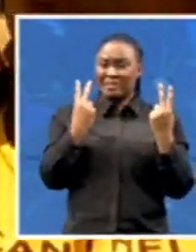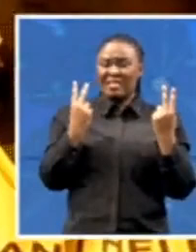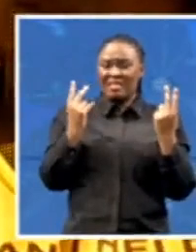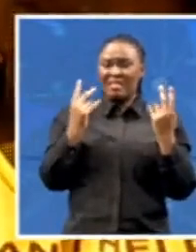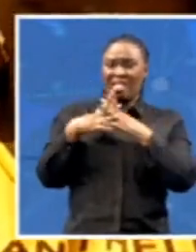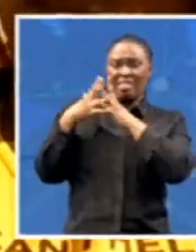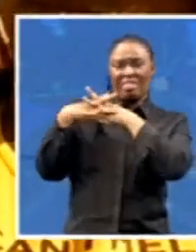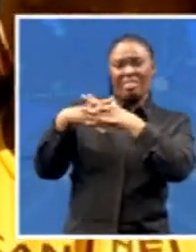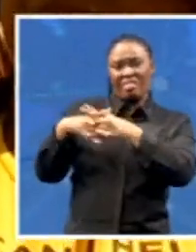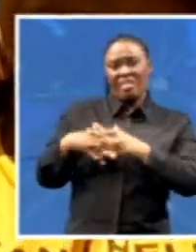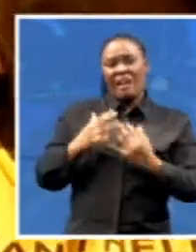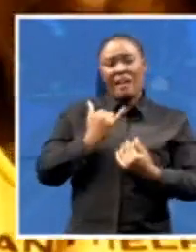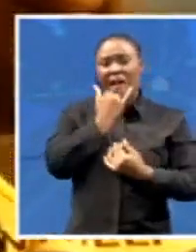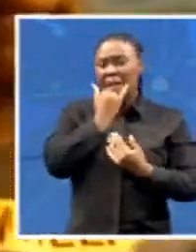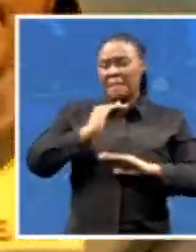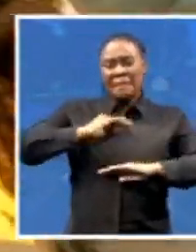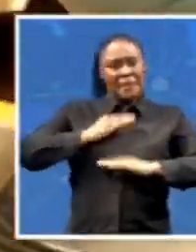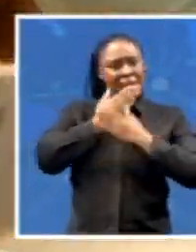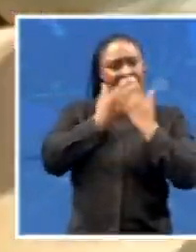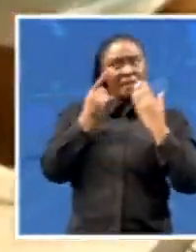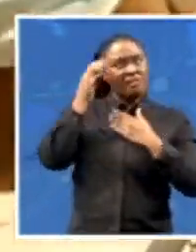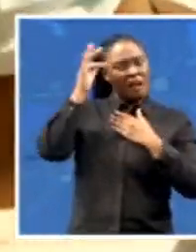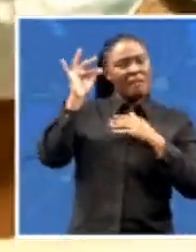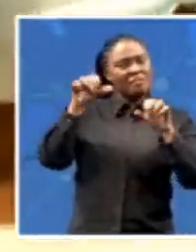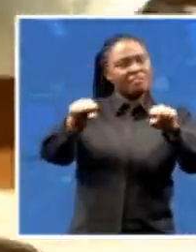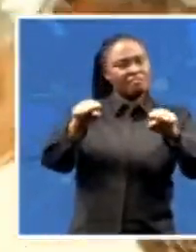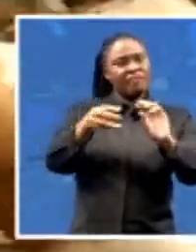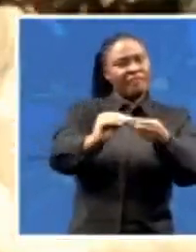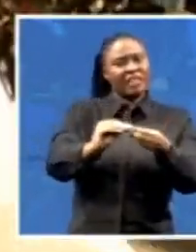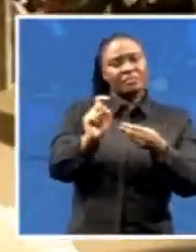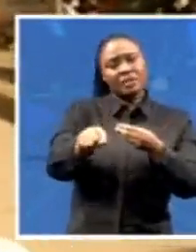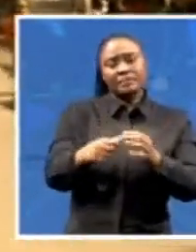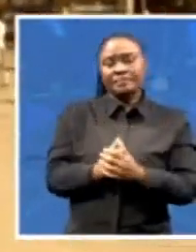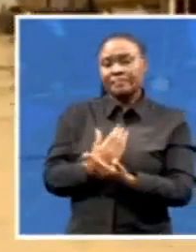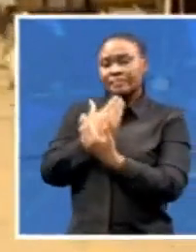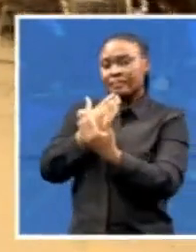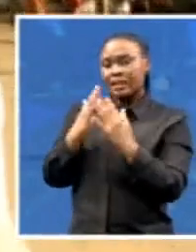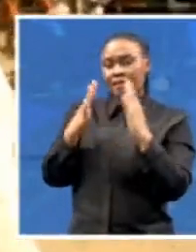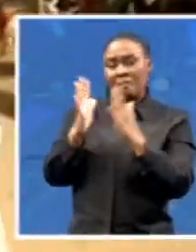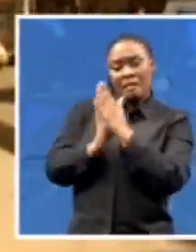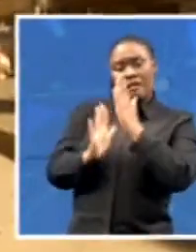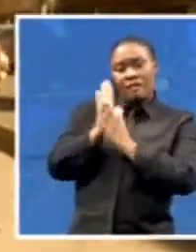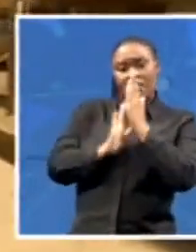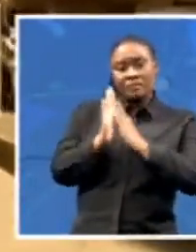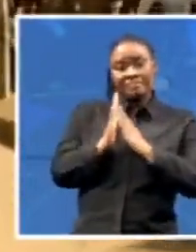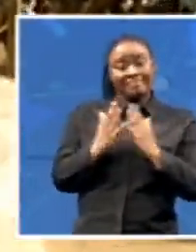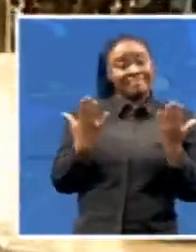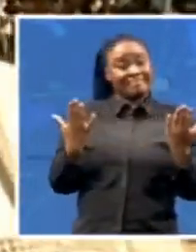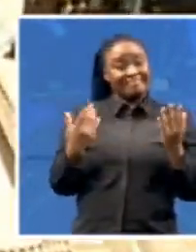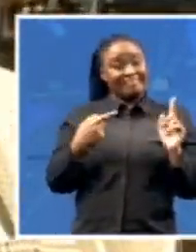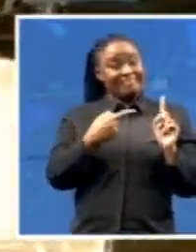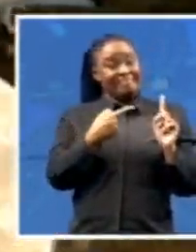must do the right thing. Thank you very much for speaking to us. Well, those are just some of the views of the residents